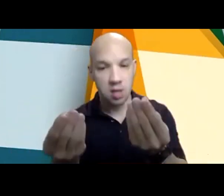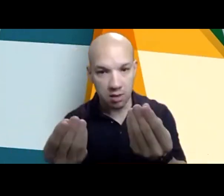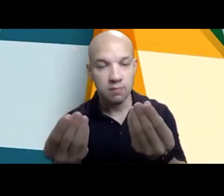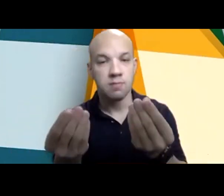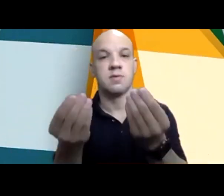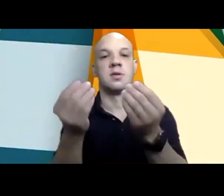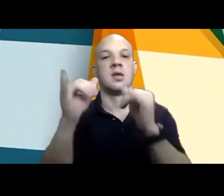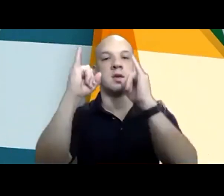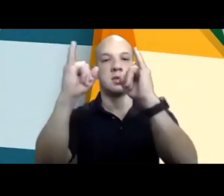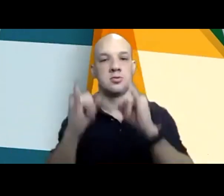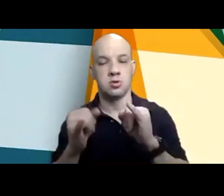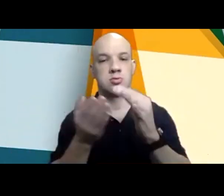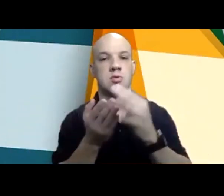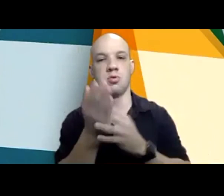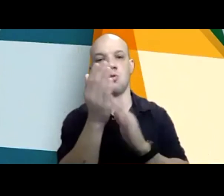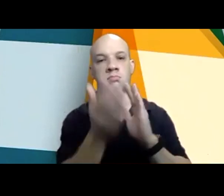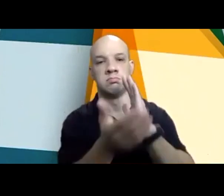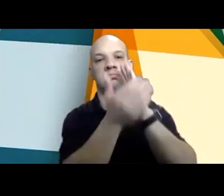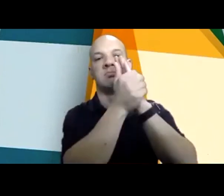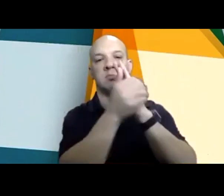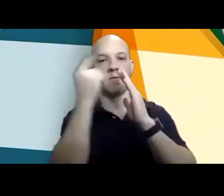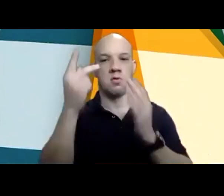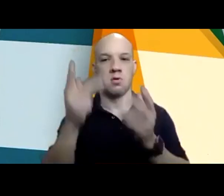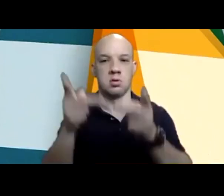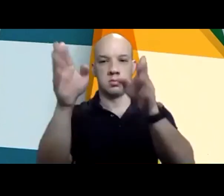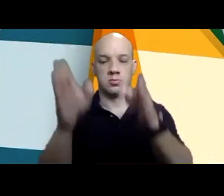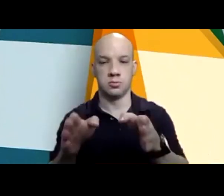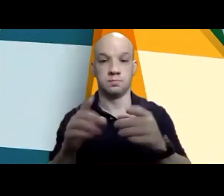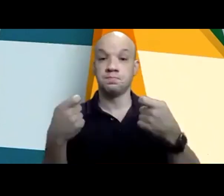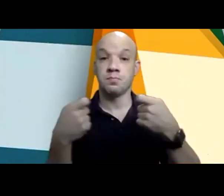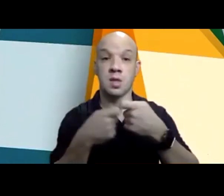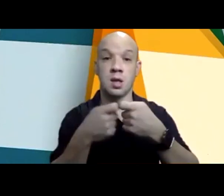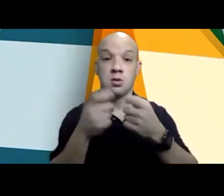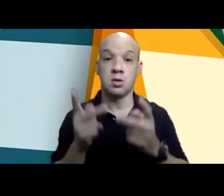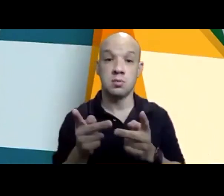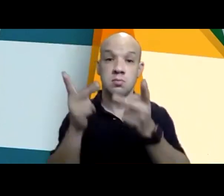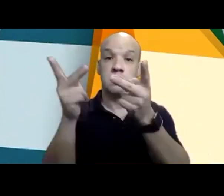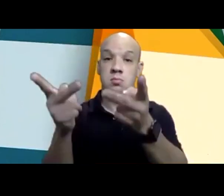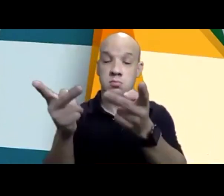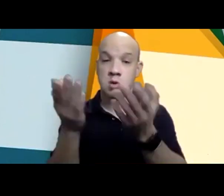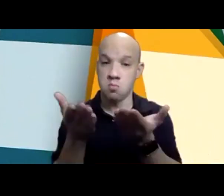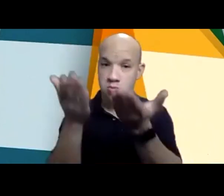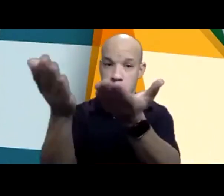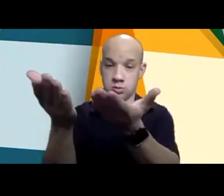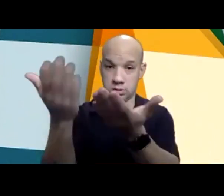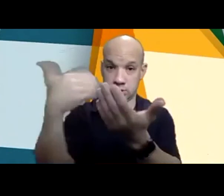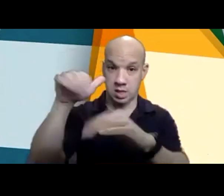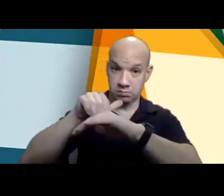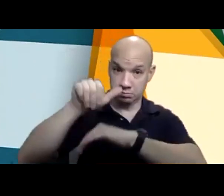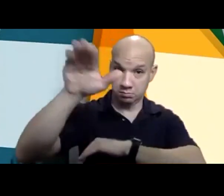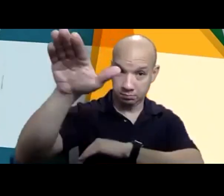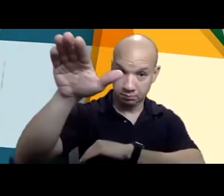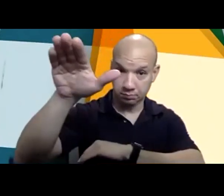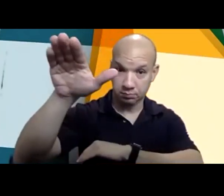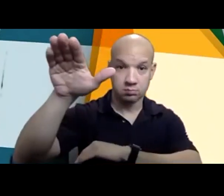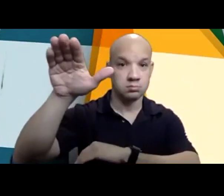proposers. Once the electronic proposal is submitted, the proposal is locked